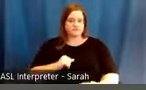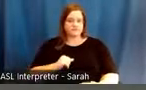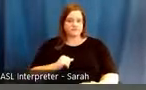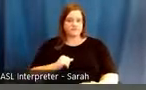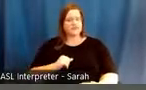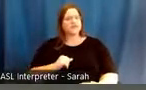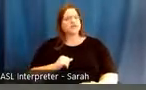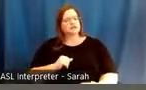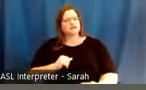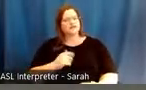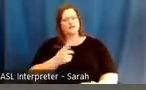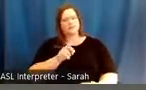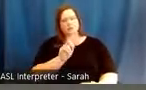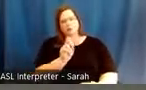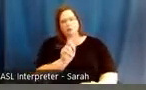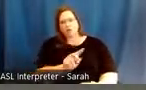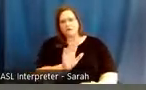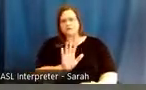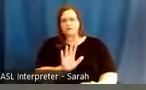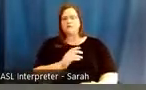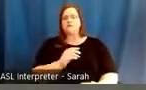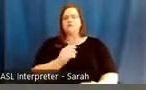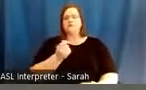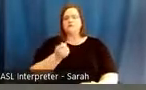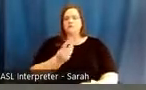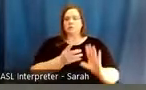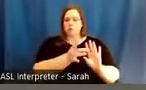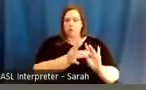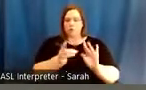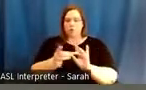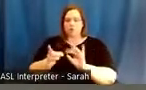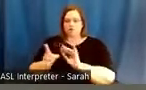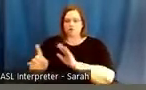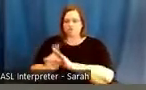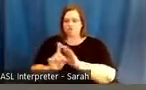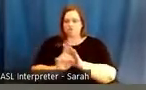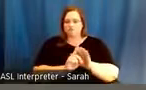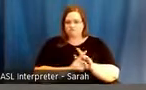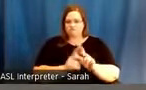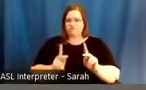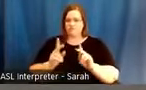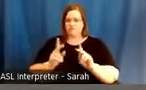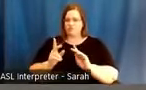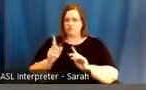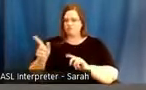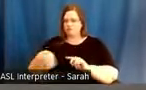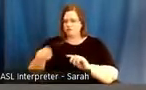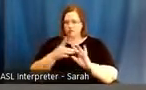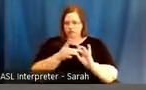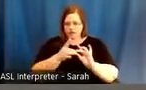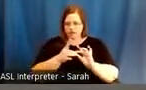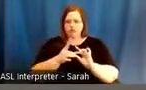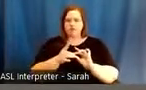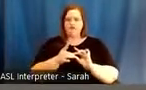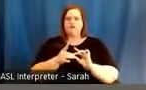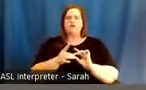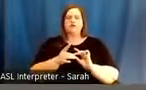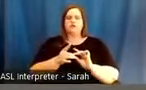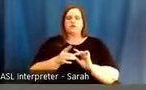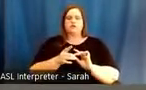Not a question, but more a couple of comments that came up as people were speaking. The flip